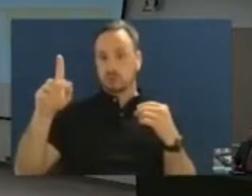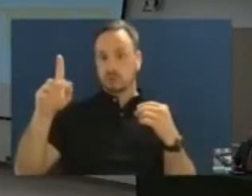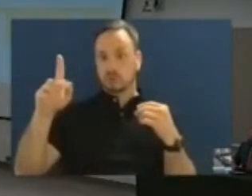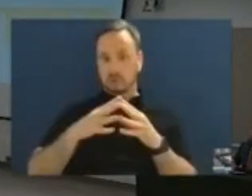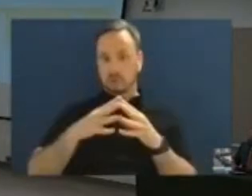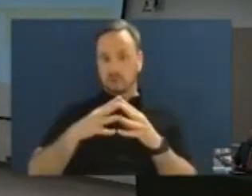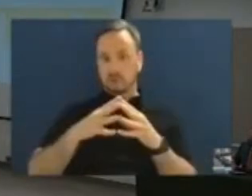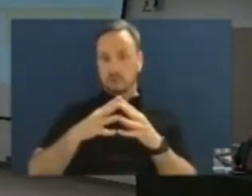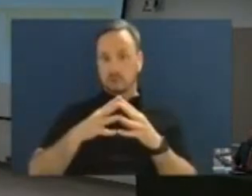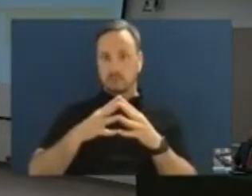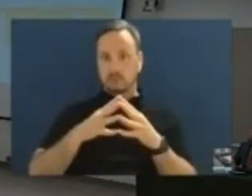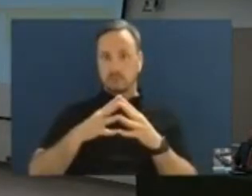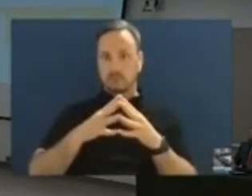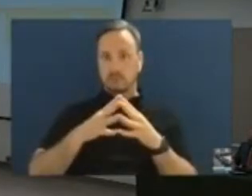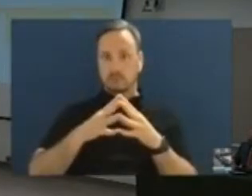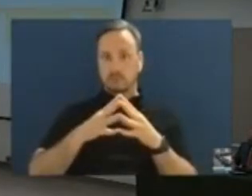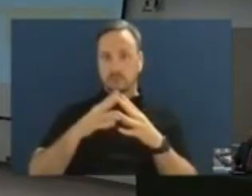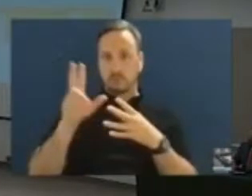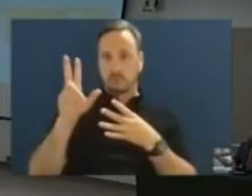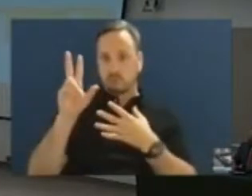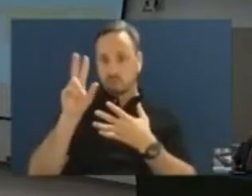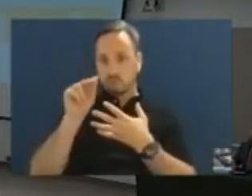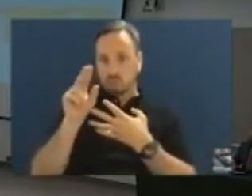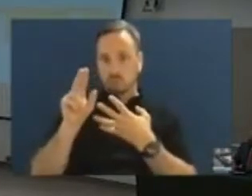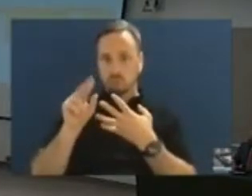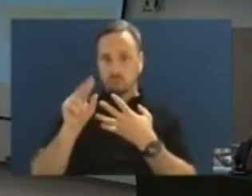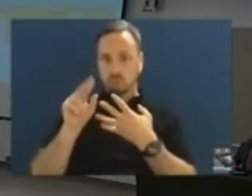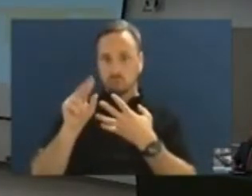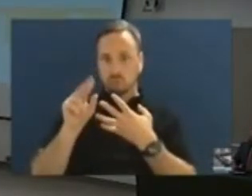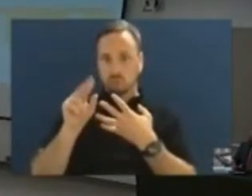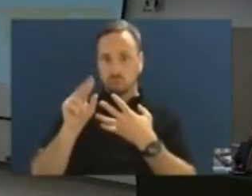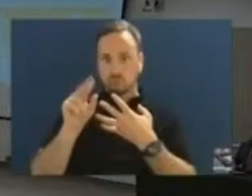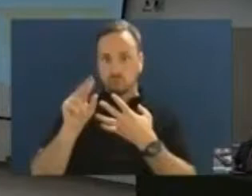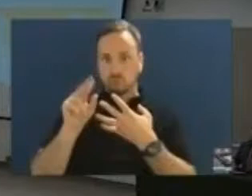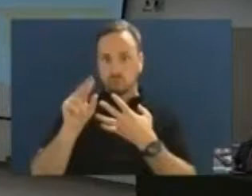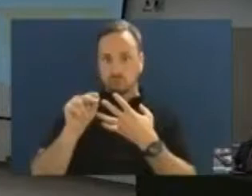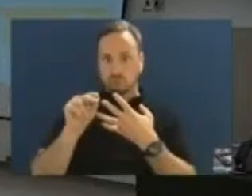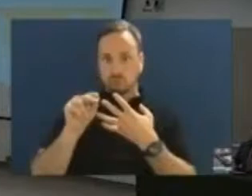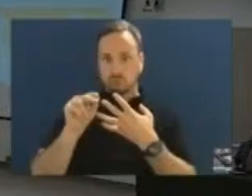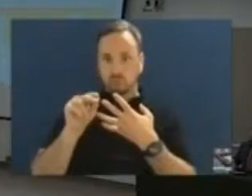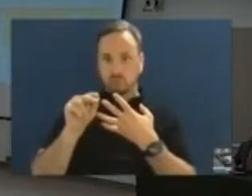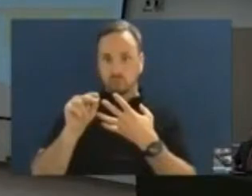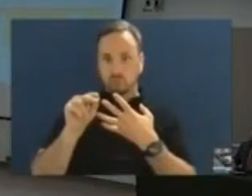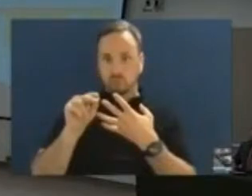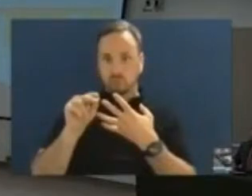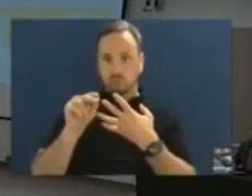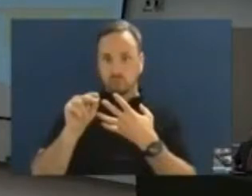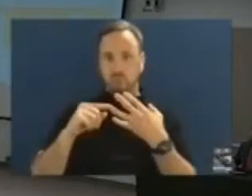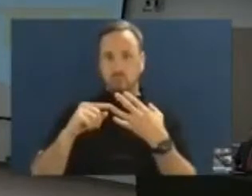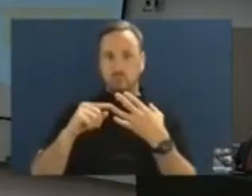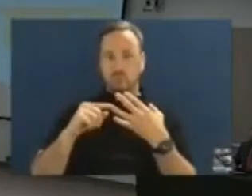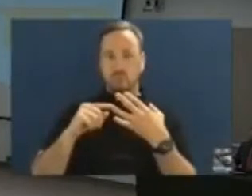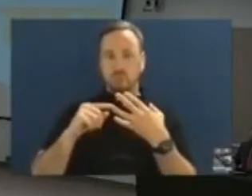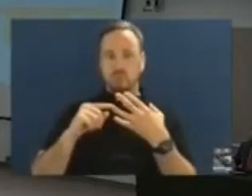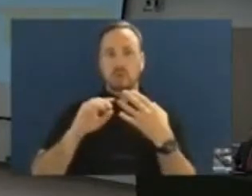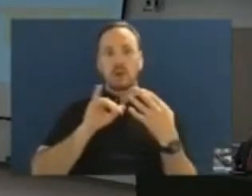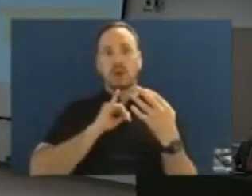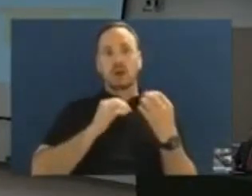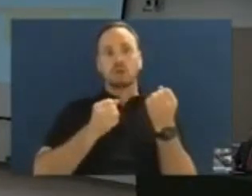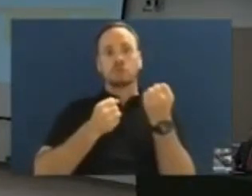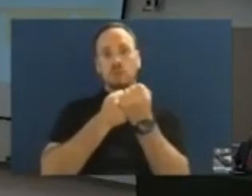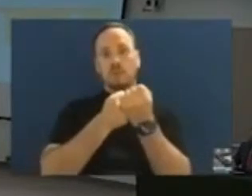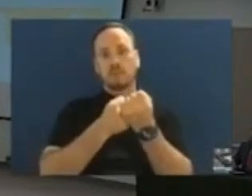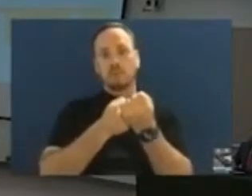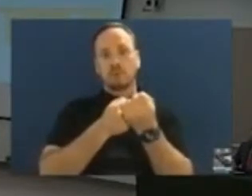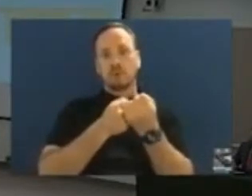Ms. Byers-Bailey? No. Mr. Schul? I just want to say that I support this motion, but out of